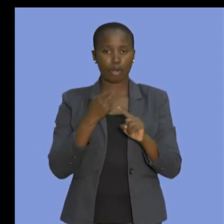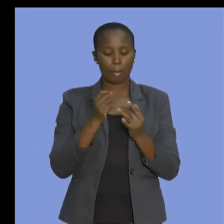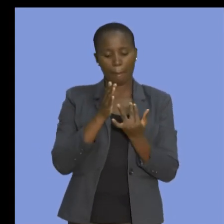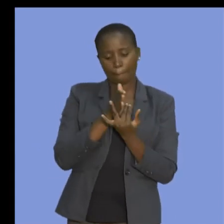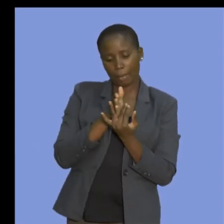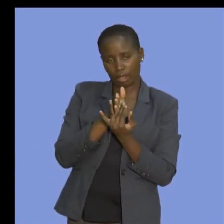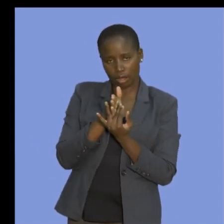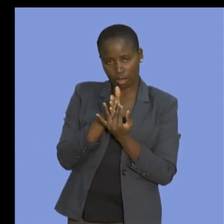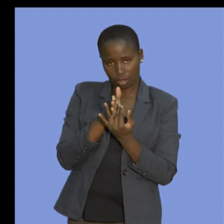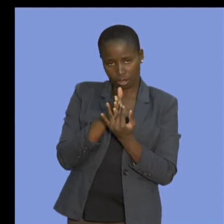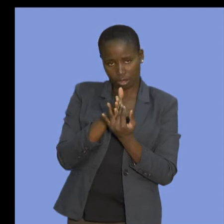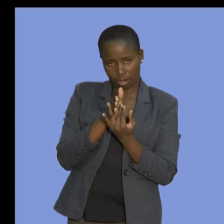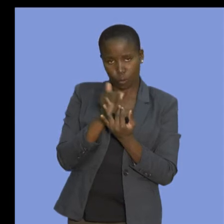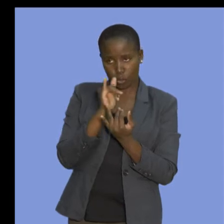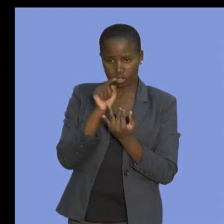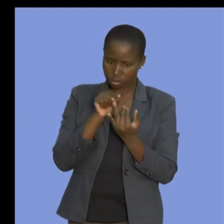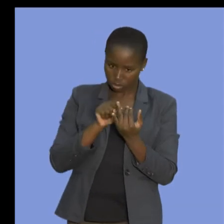Okay.